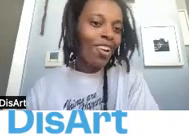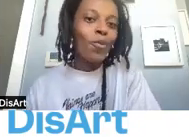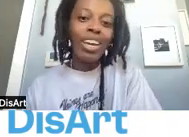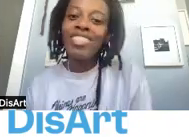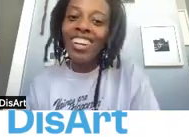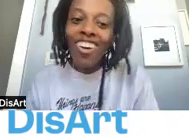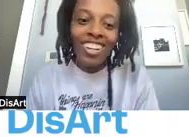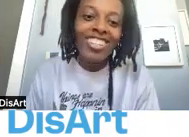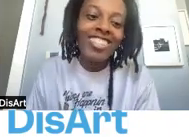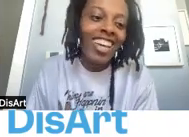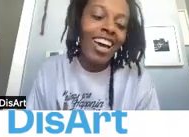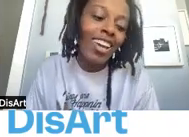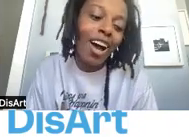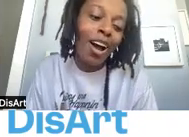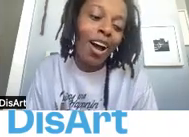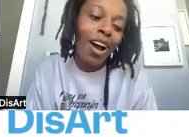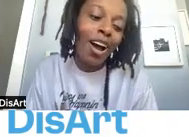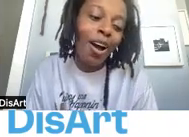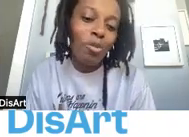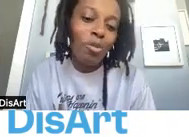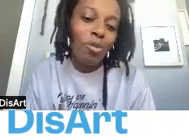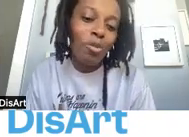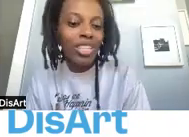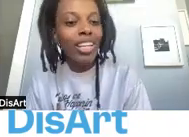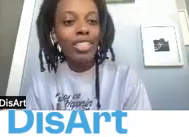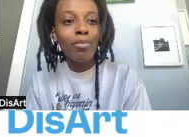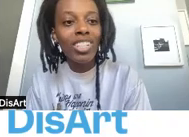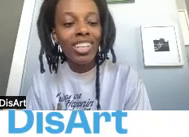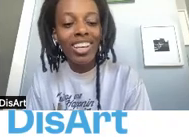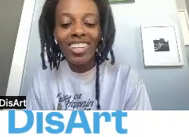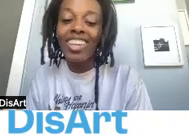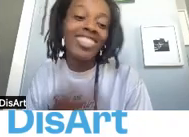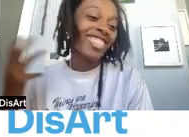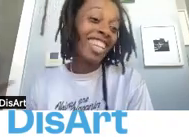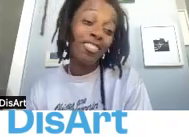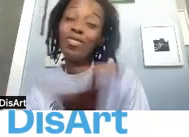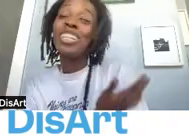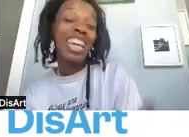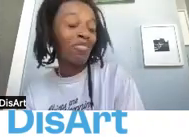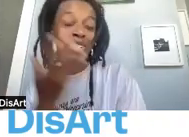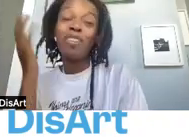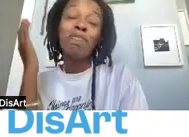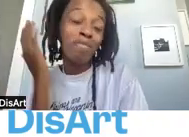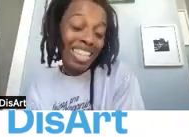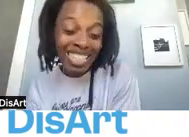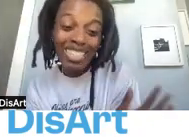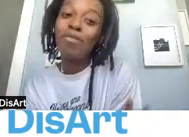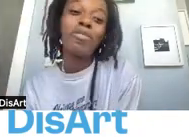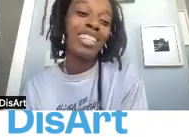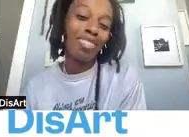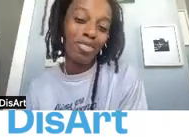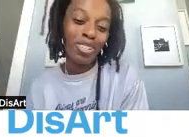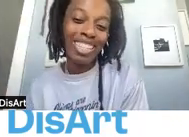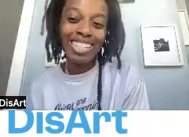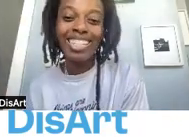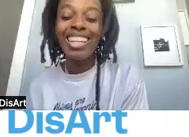are, we have 10 artists that we'll be working with for this exhibition. Again, this is 10 of 28, but an amazing group